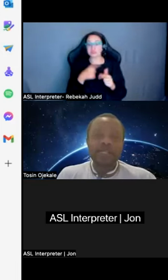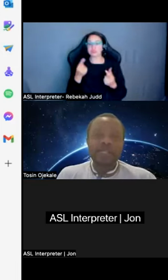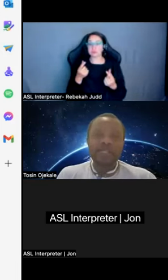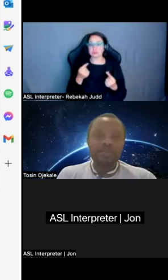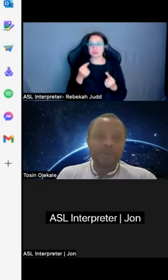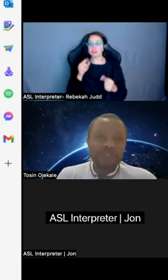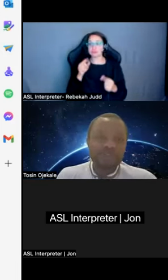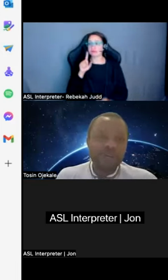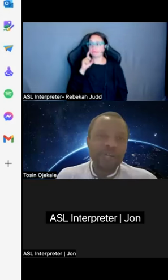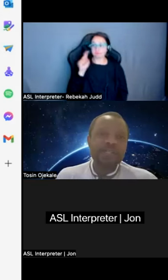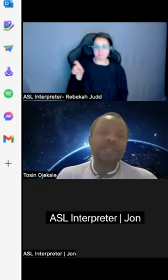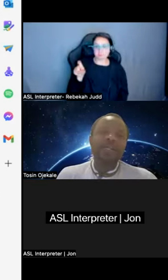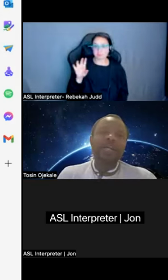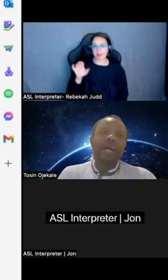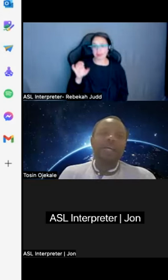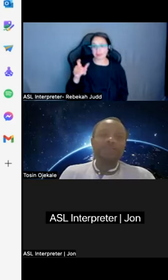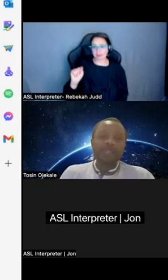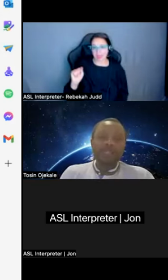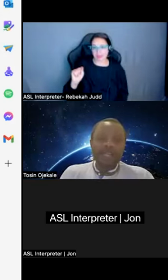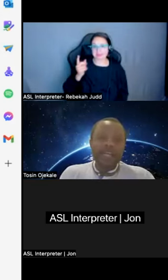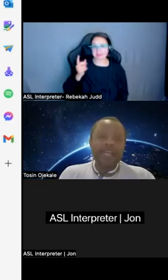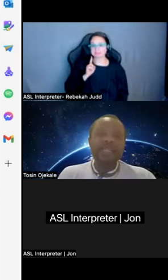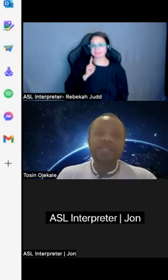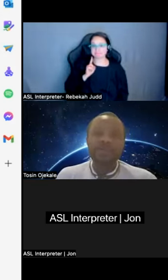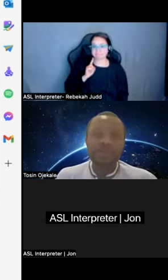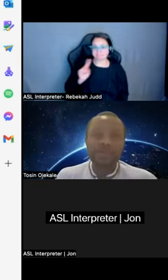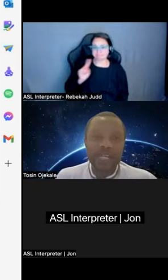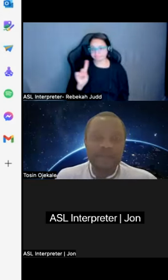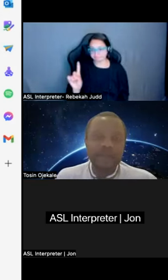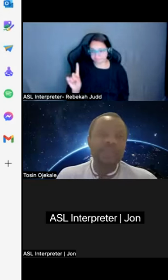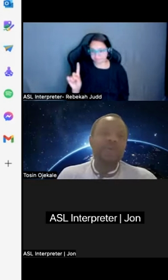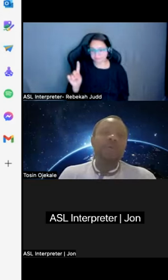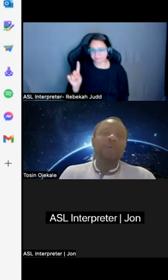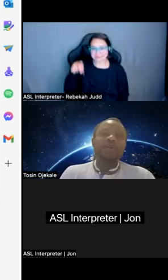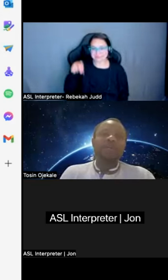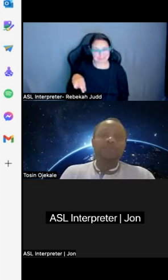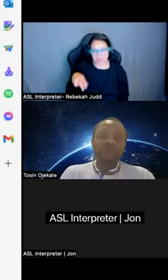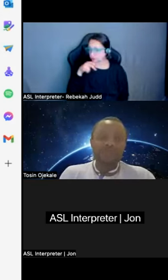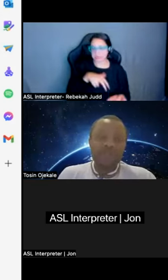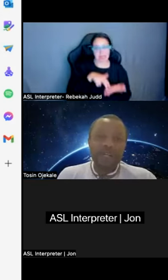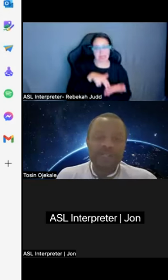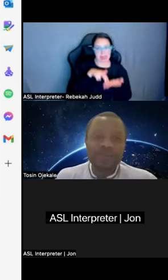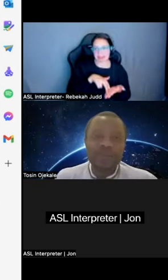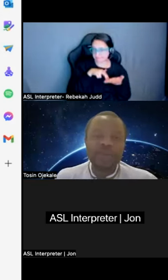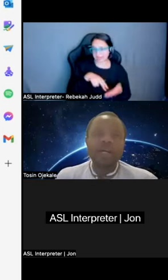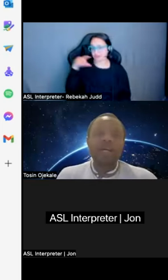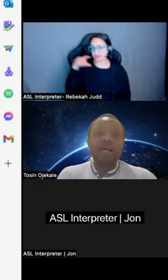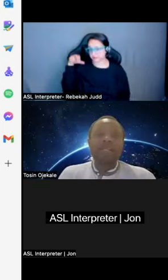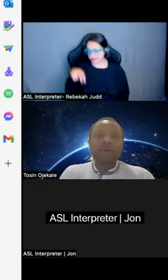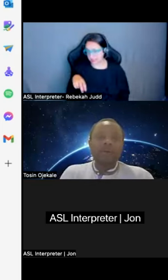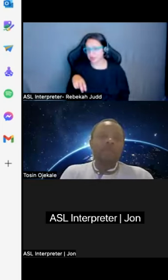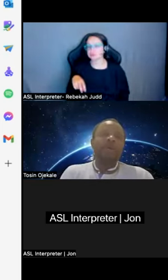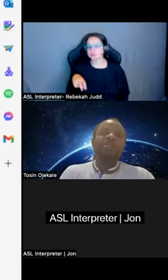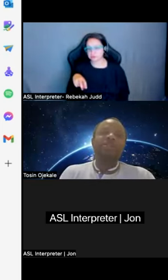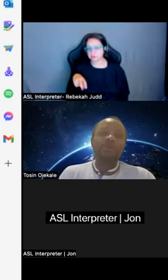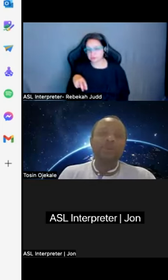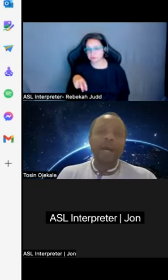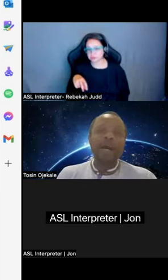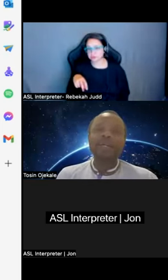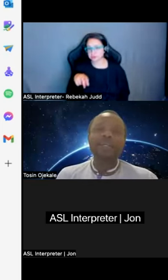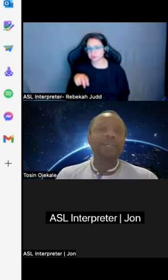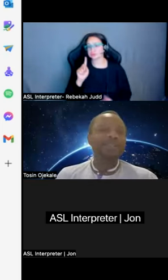point, move straight, use the staircase, don't use the elevator, move straight to the call point,